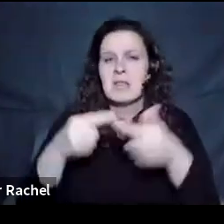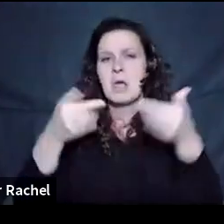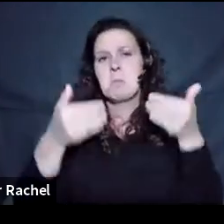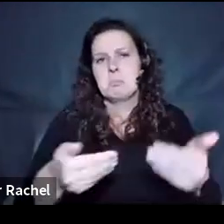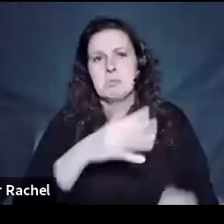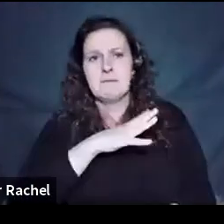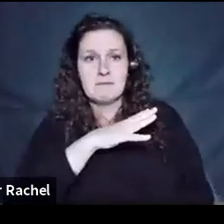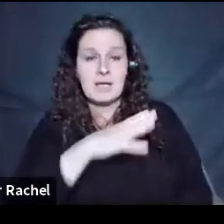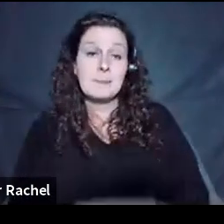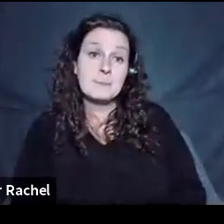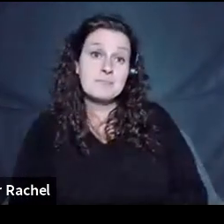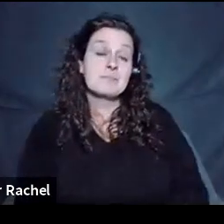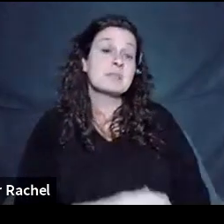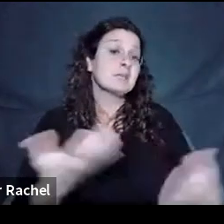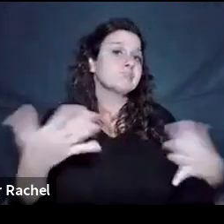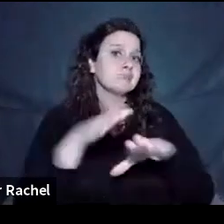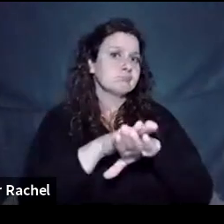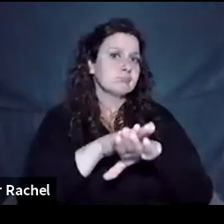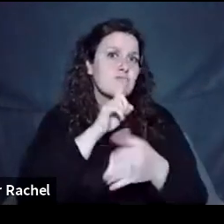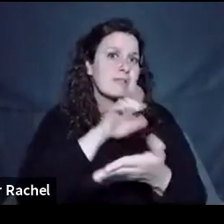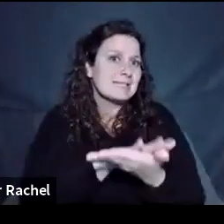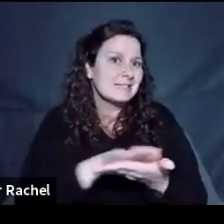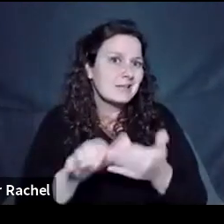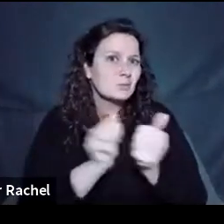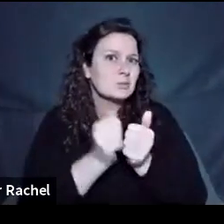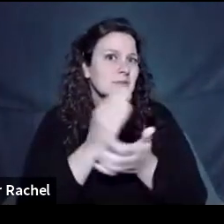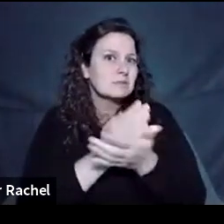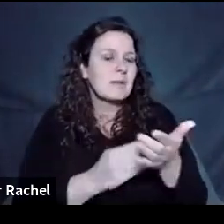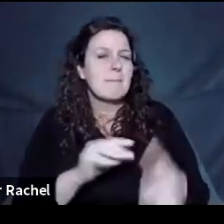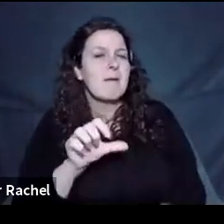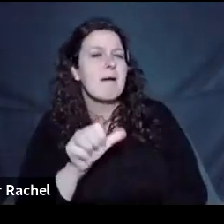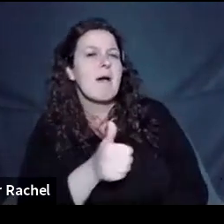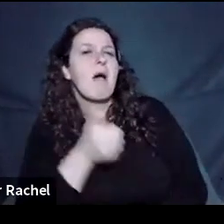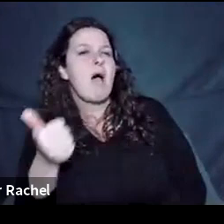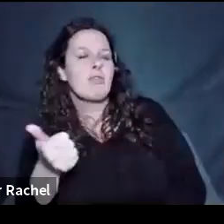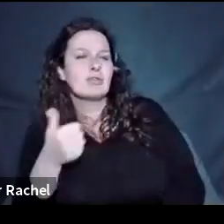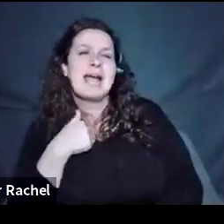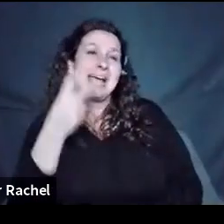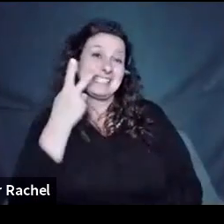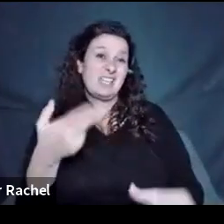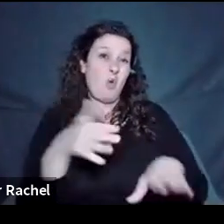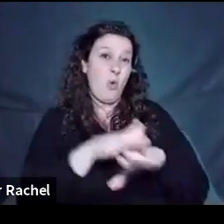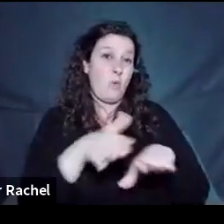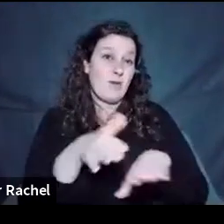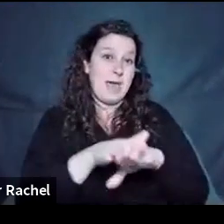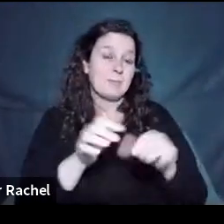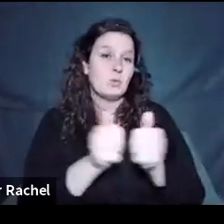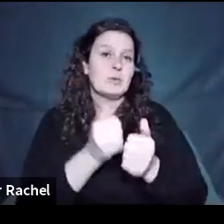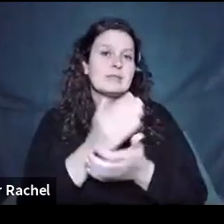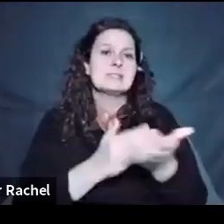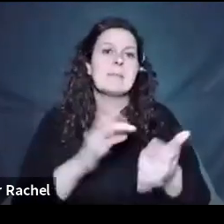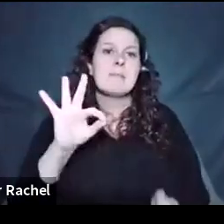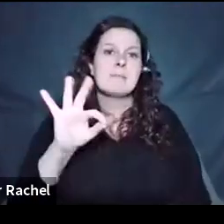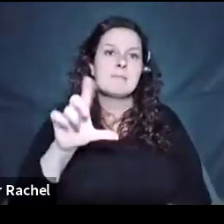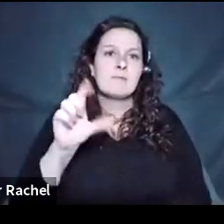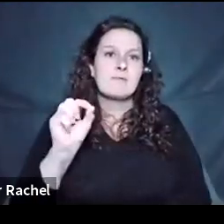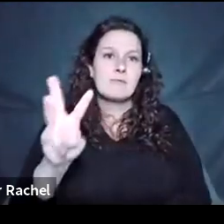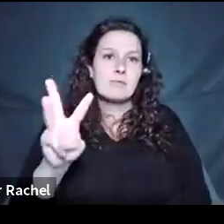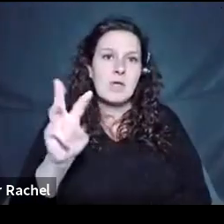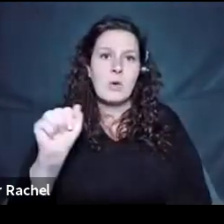and overlaps very nicely with some of the, I often see it overlapping with some of the flow arts as well.